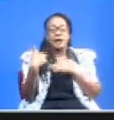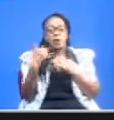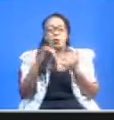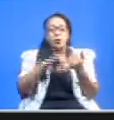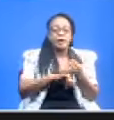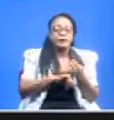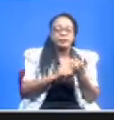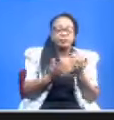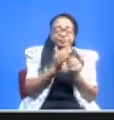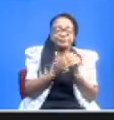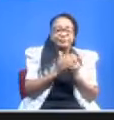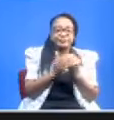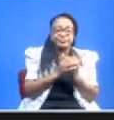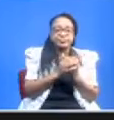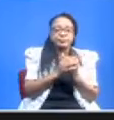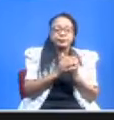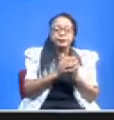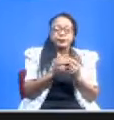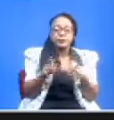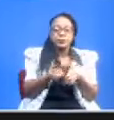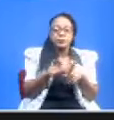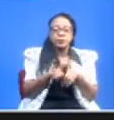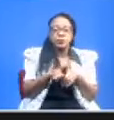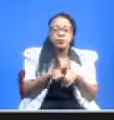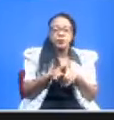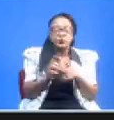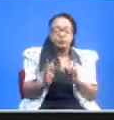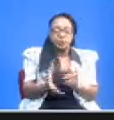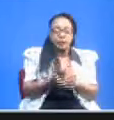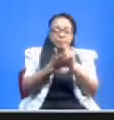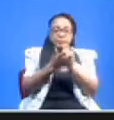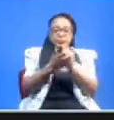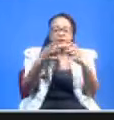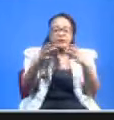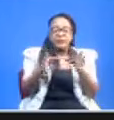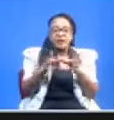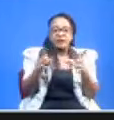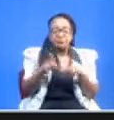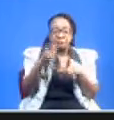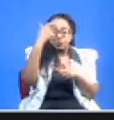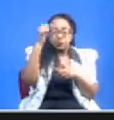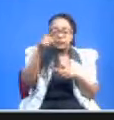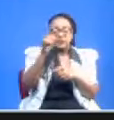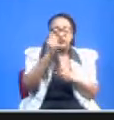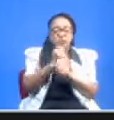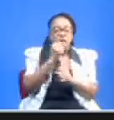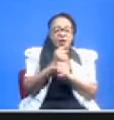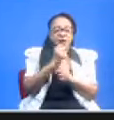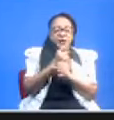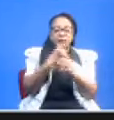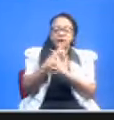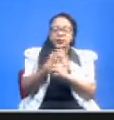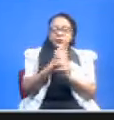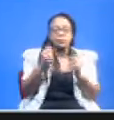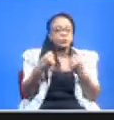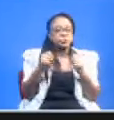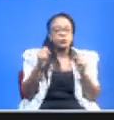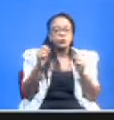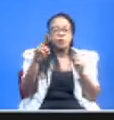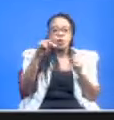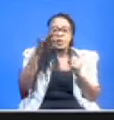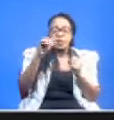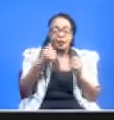his caregiver and the household's breadwinner as he's unable to carry out various tasks. Gina Kirori with that